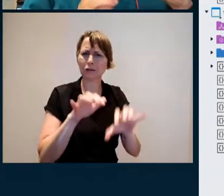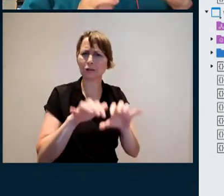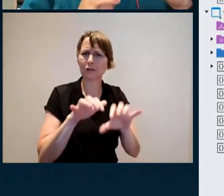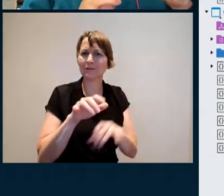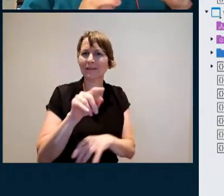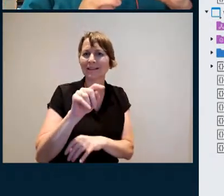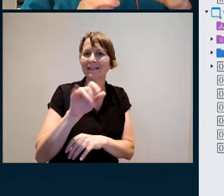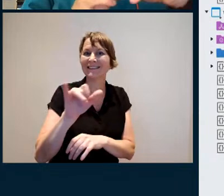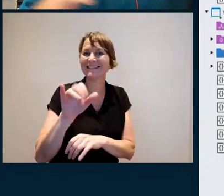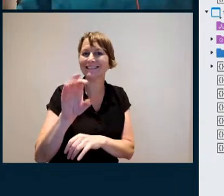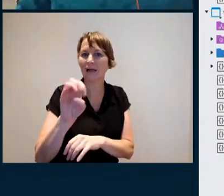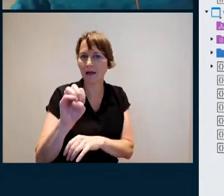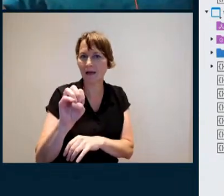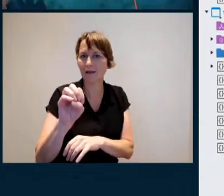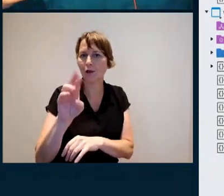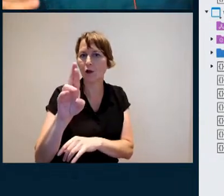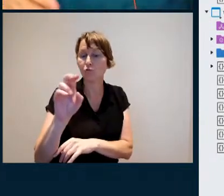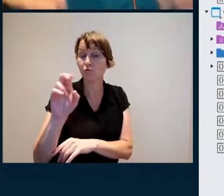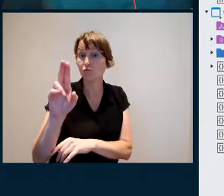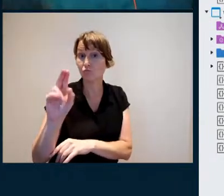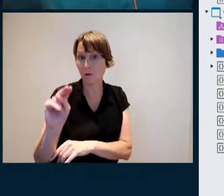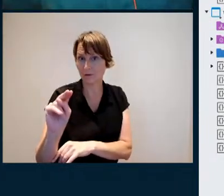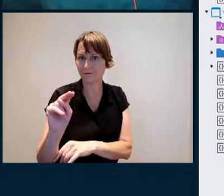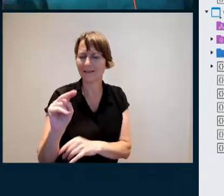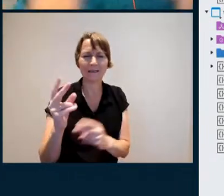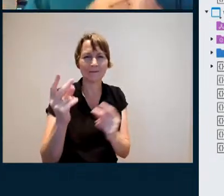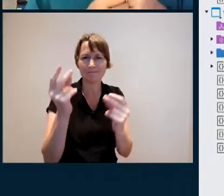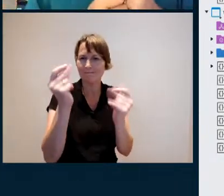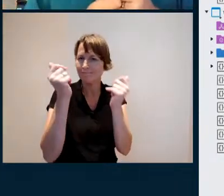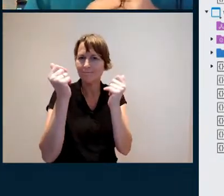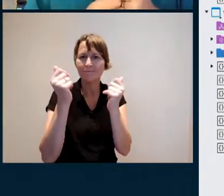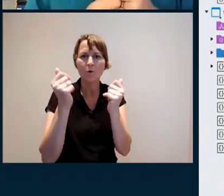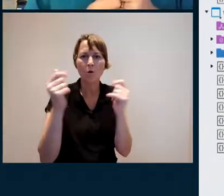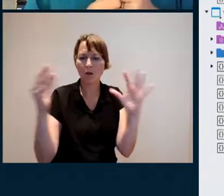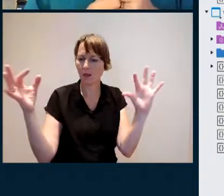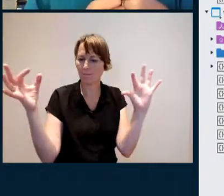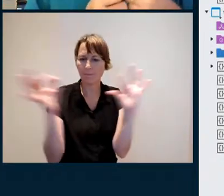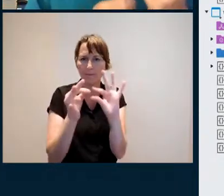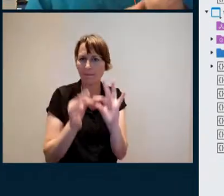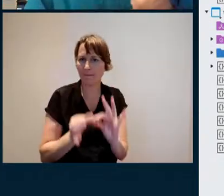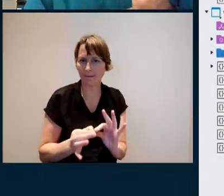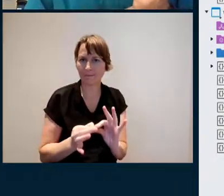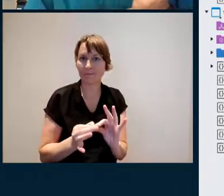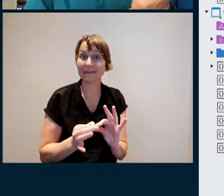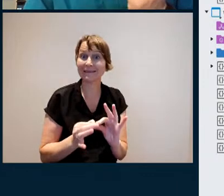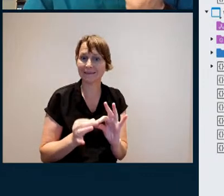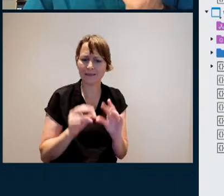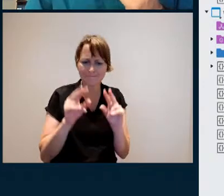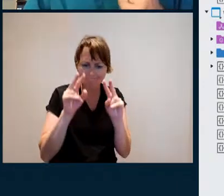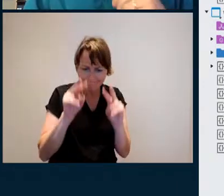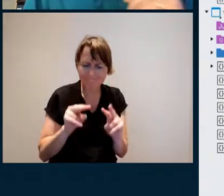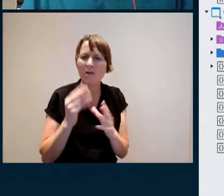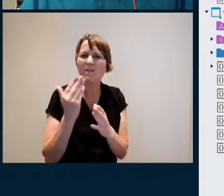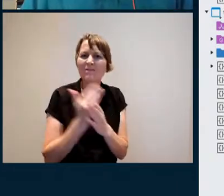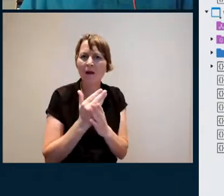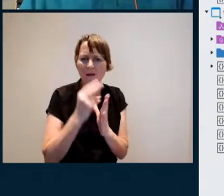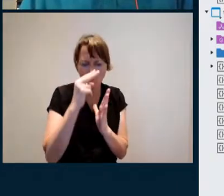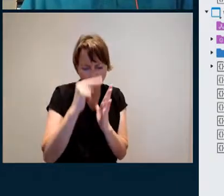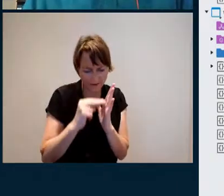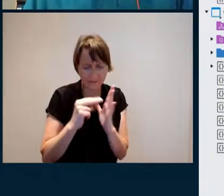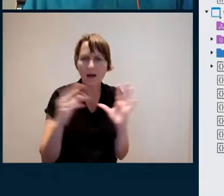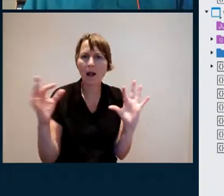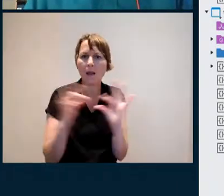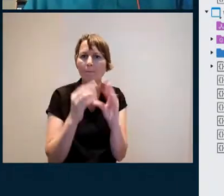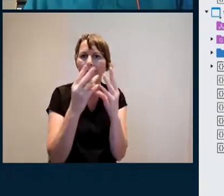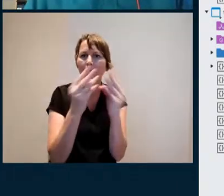showed, it just automatically inferred all that stuff. It read my solution file, and it just figured that out. Now,